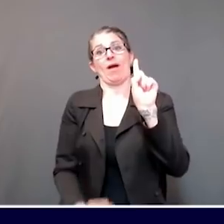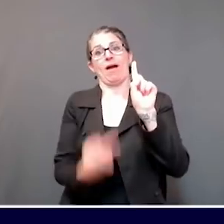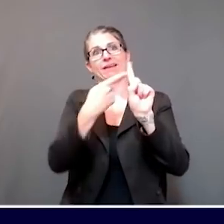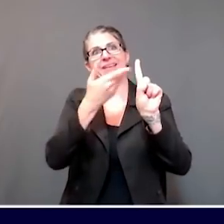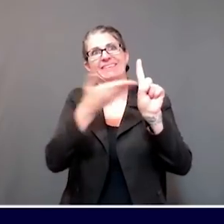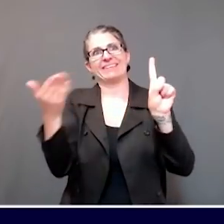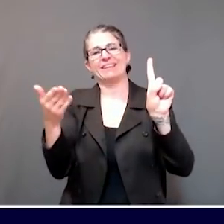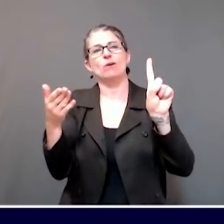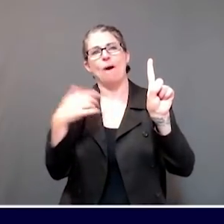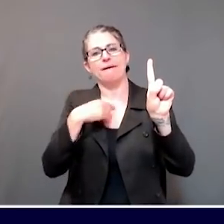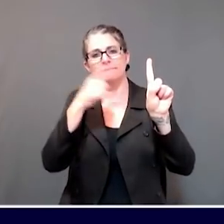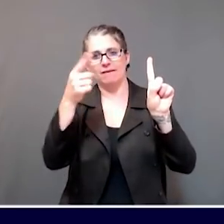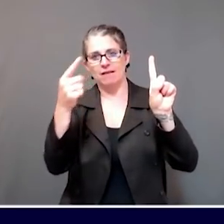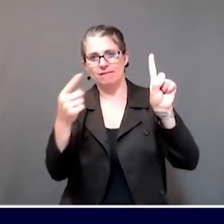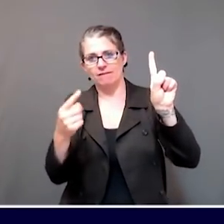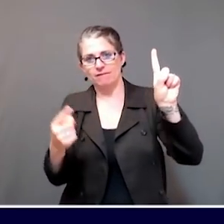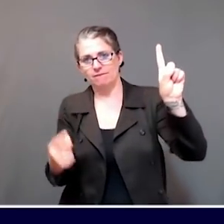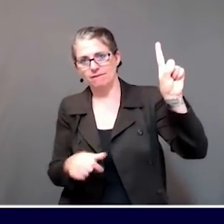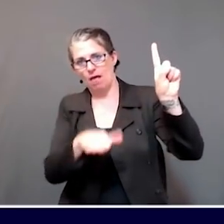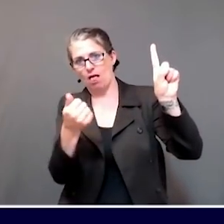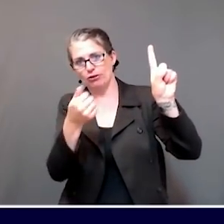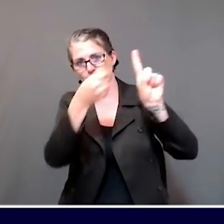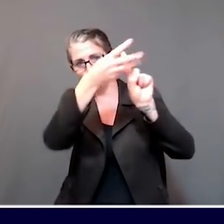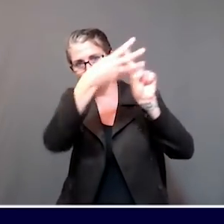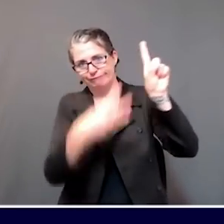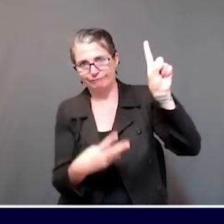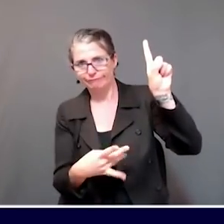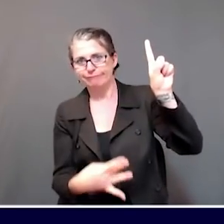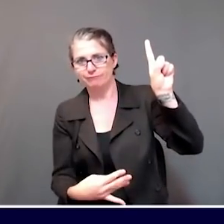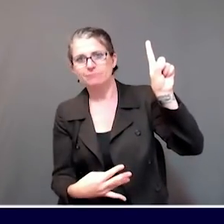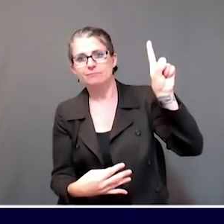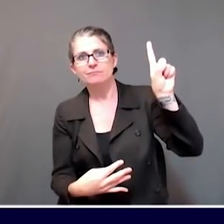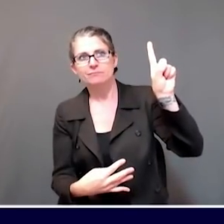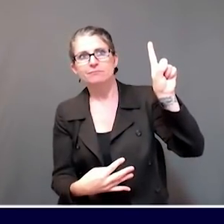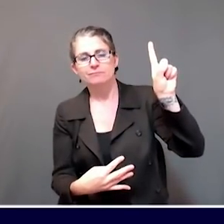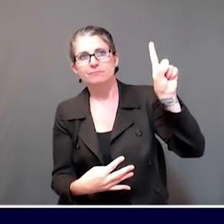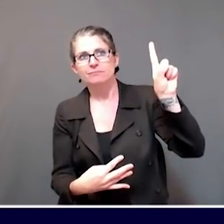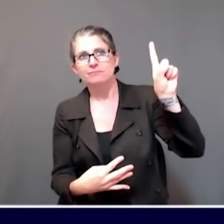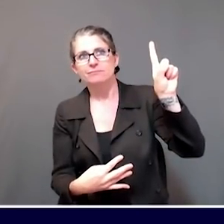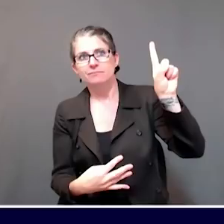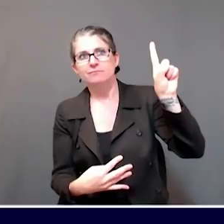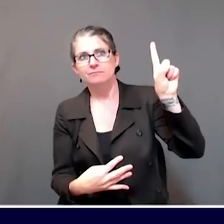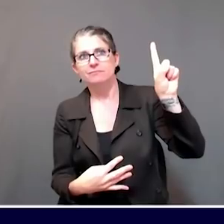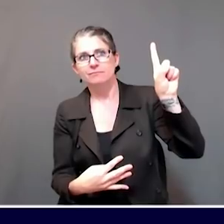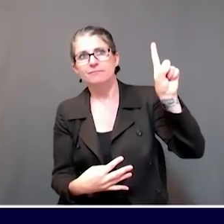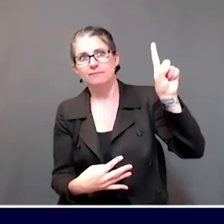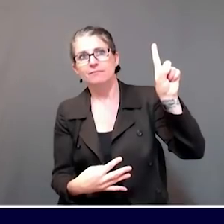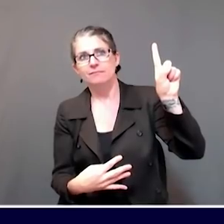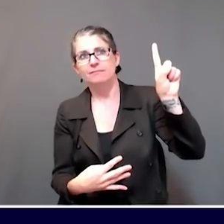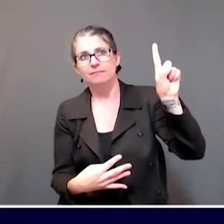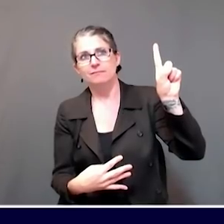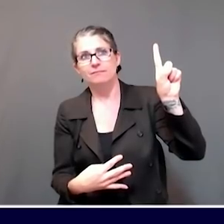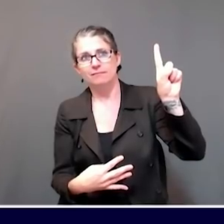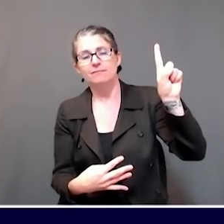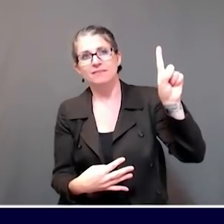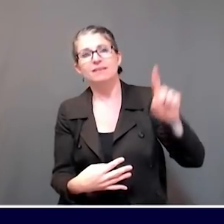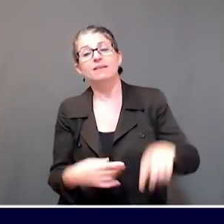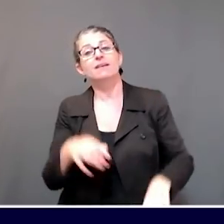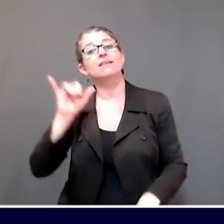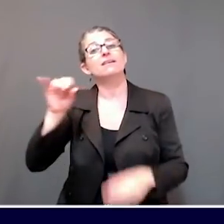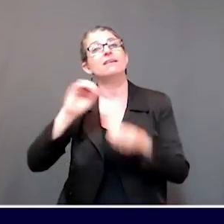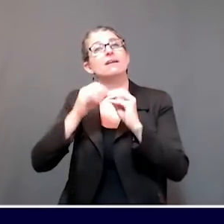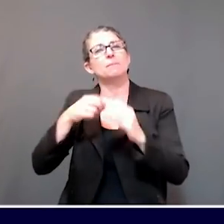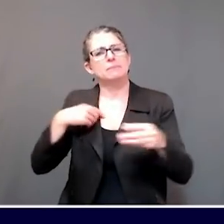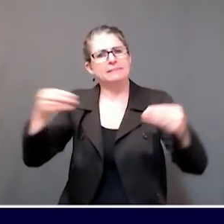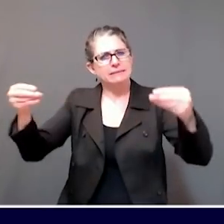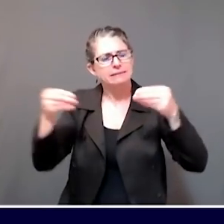any single one. That being said, what I'll tell you is that the metrics that I look at first and foremost every morning are the positivity rate over the